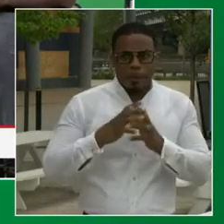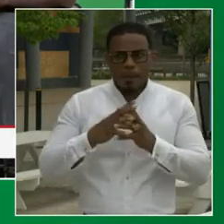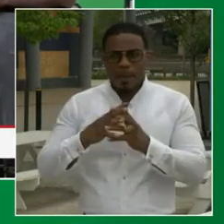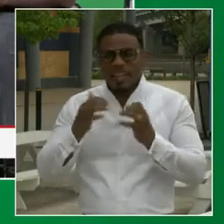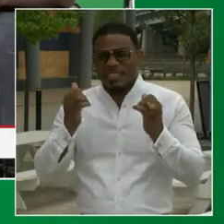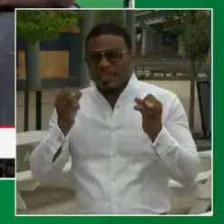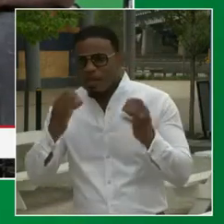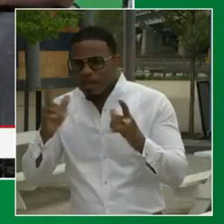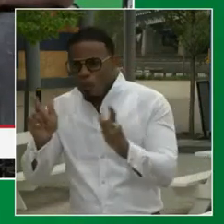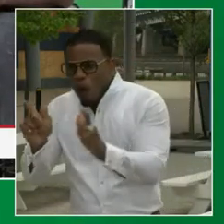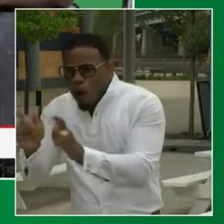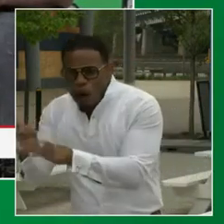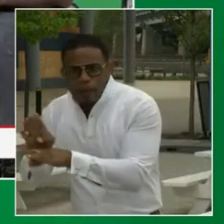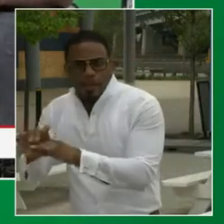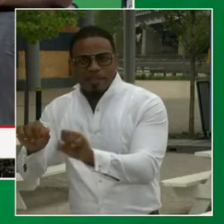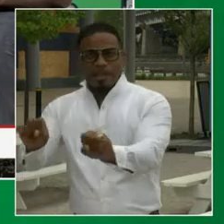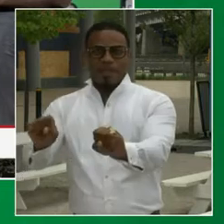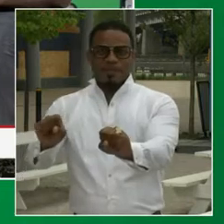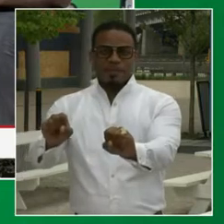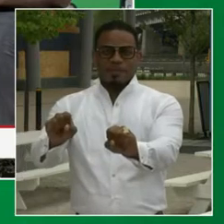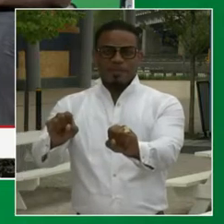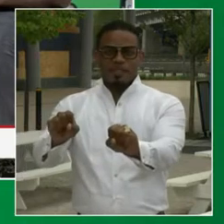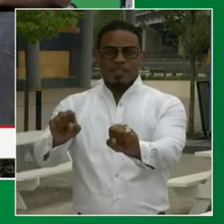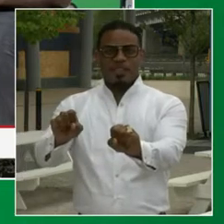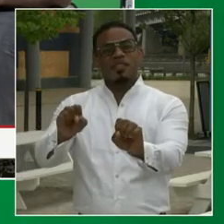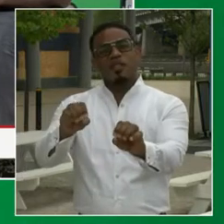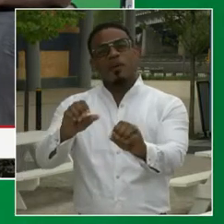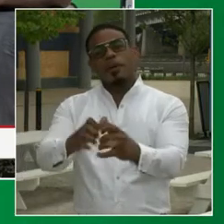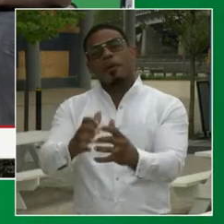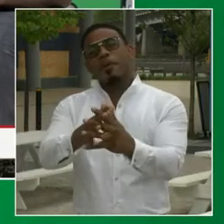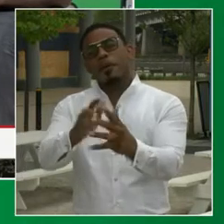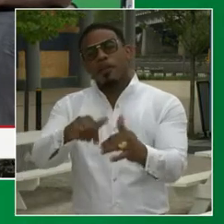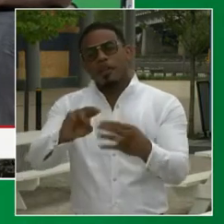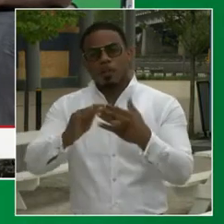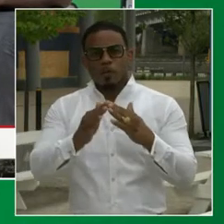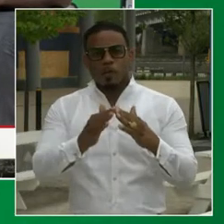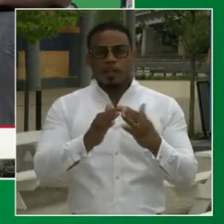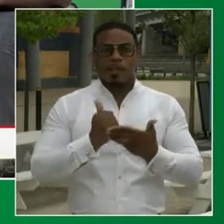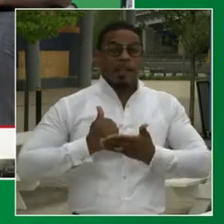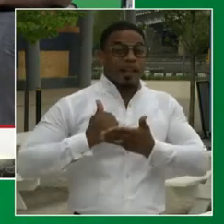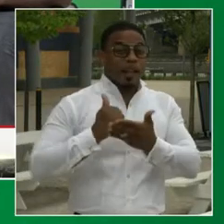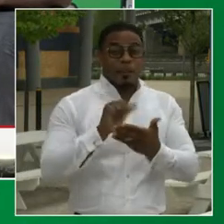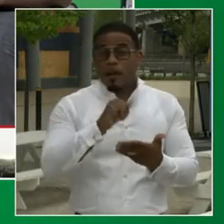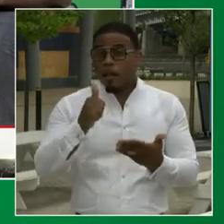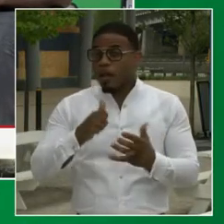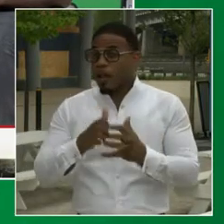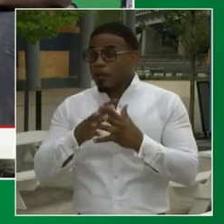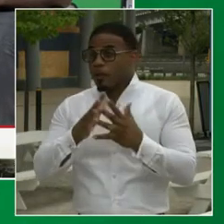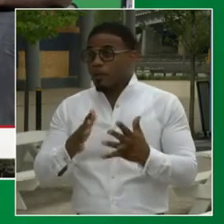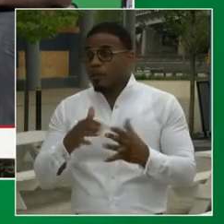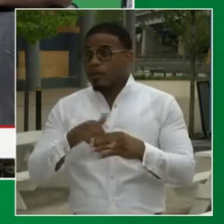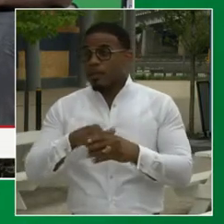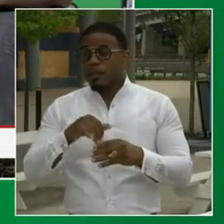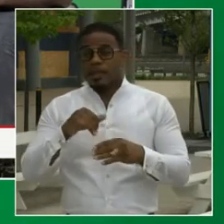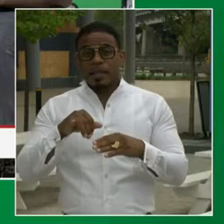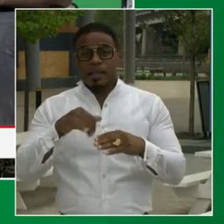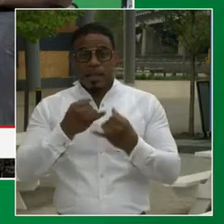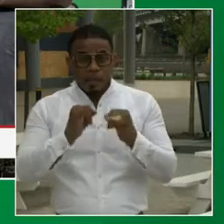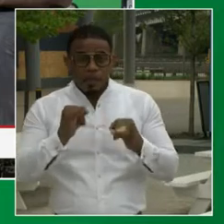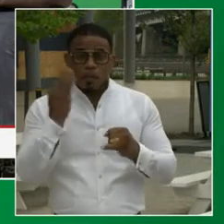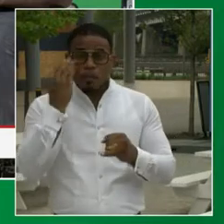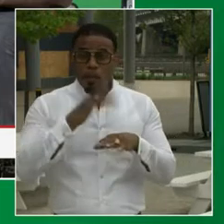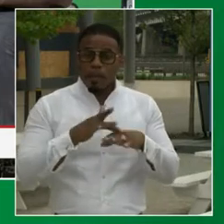as many small businesses as possible. And so building this community and helping other entrepreneurs in the indie beauty